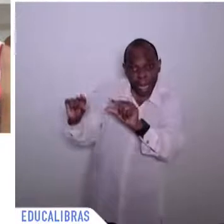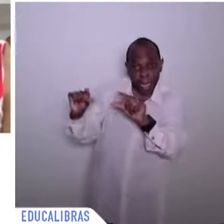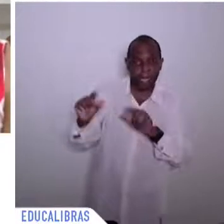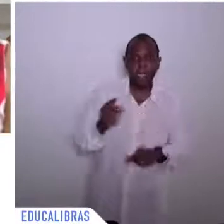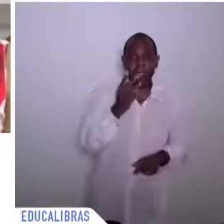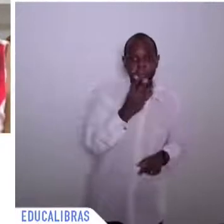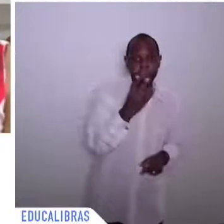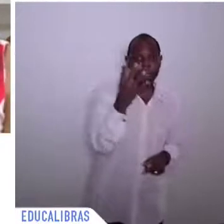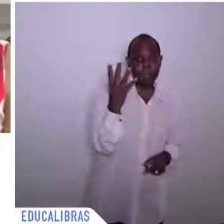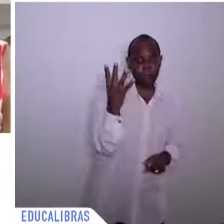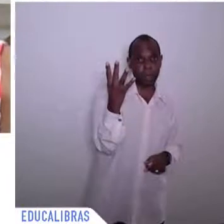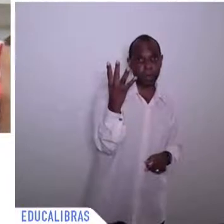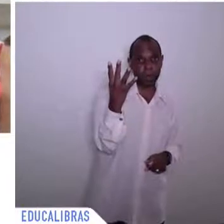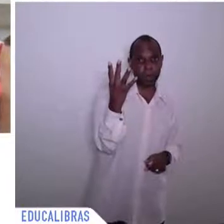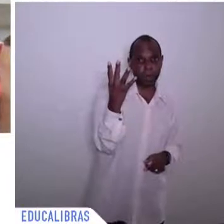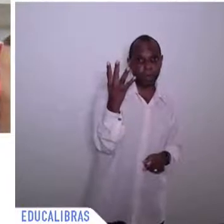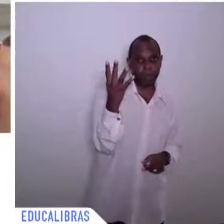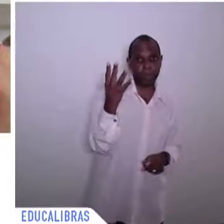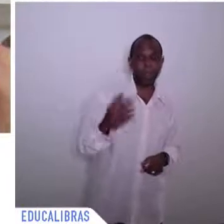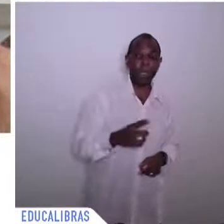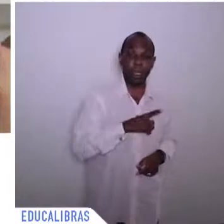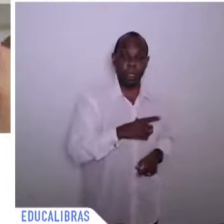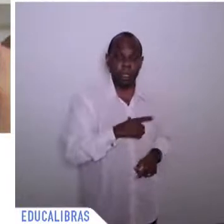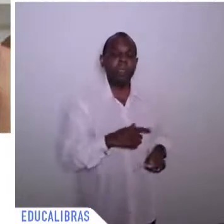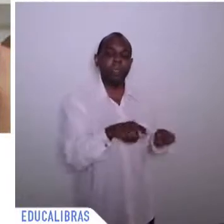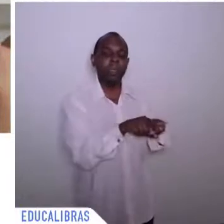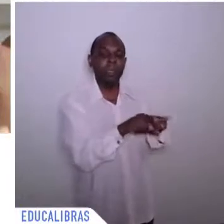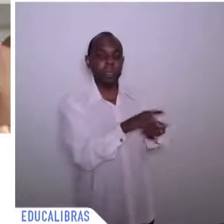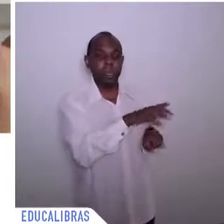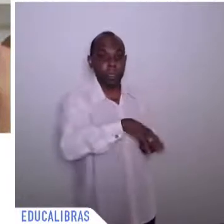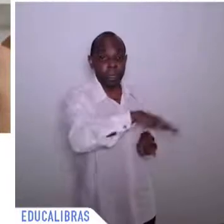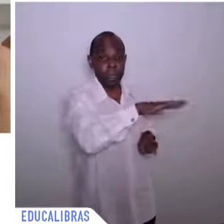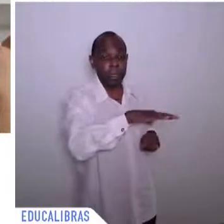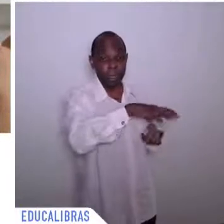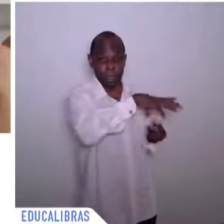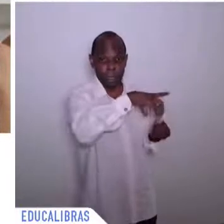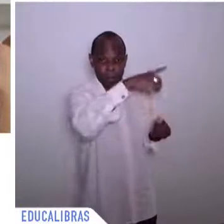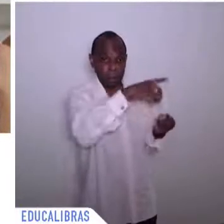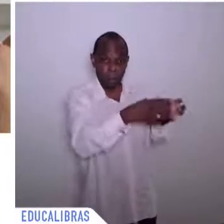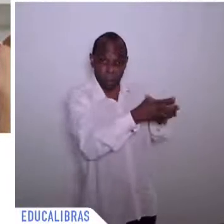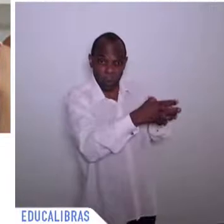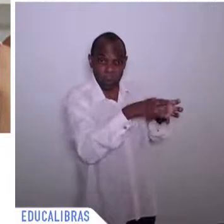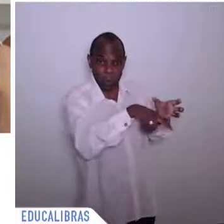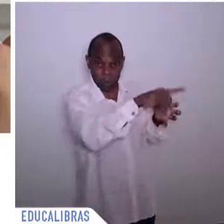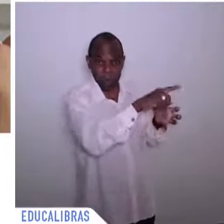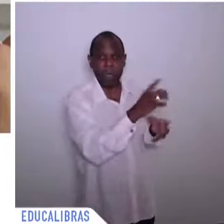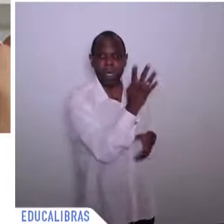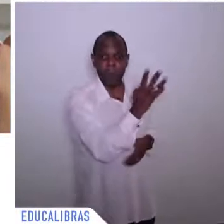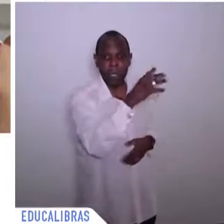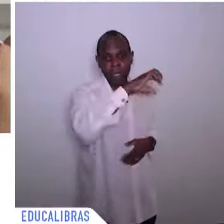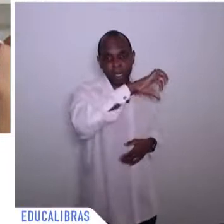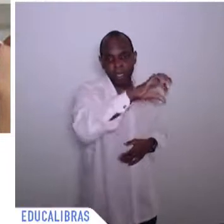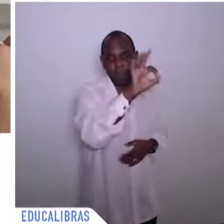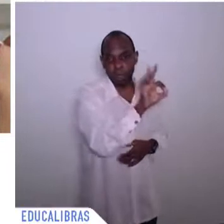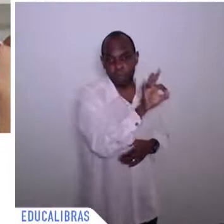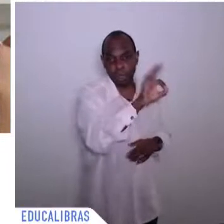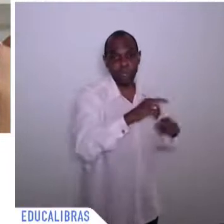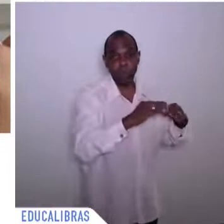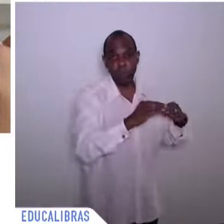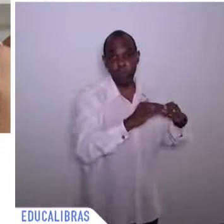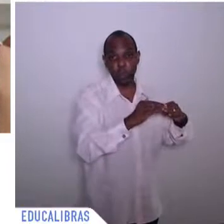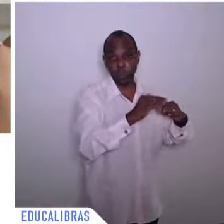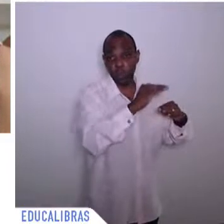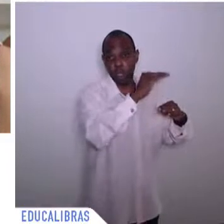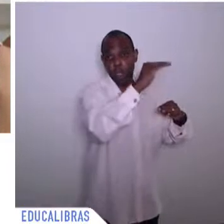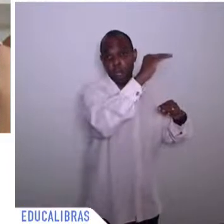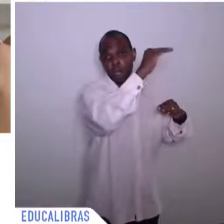falls down to 34% and goes up to 49% among the Democrats. So I